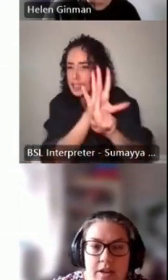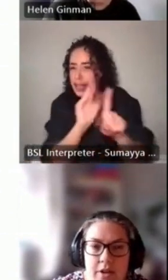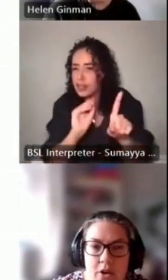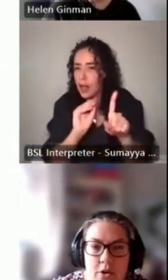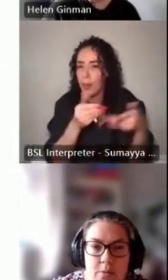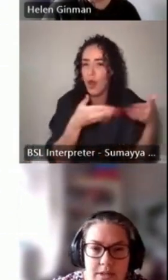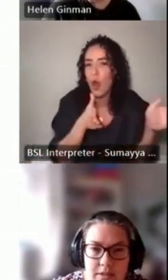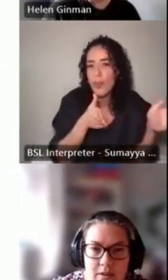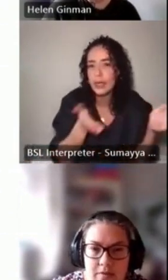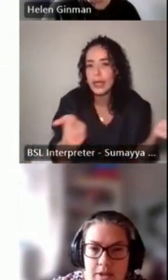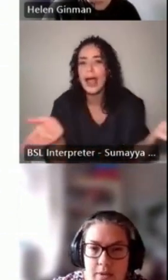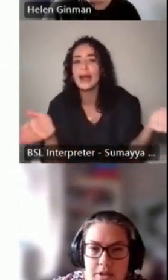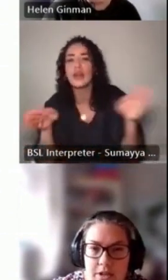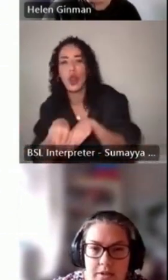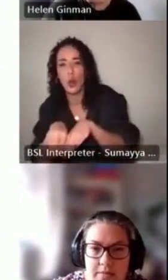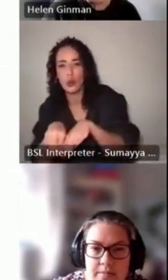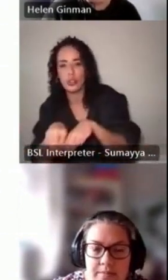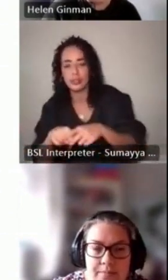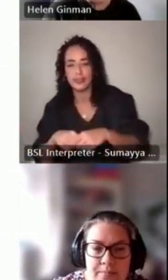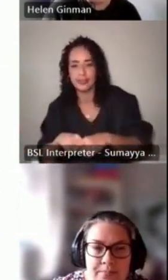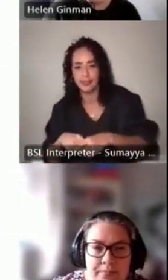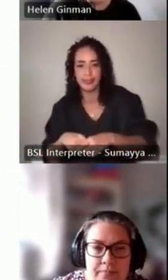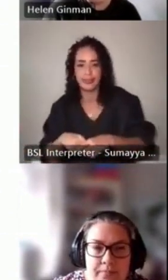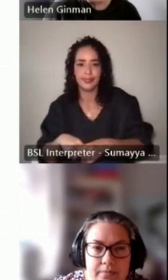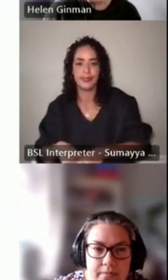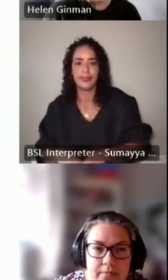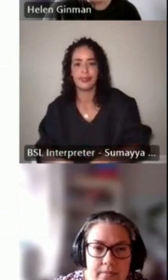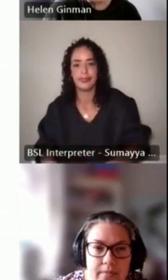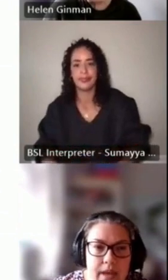of an open discovery question.